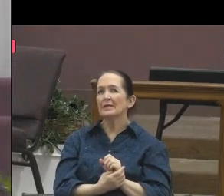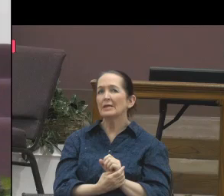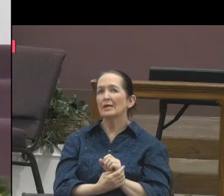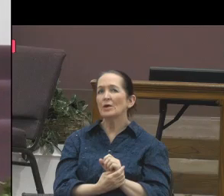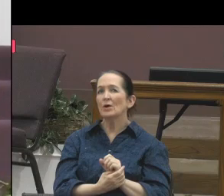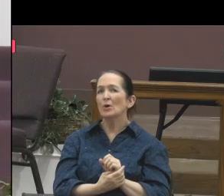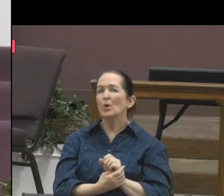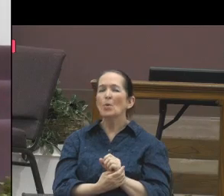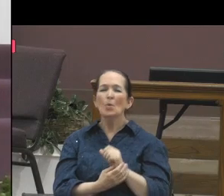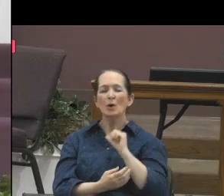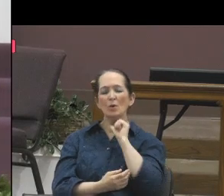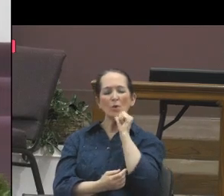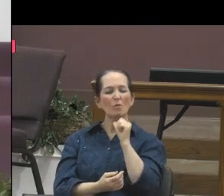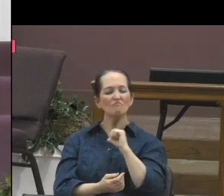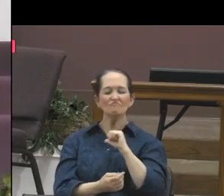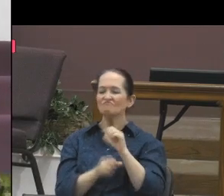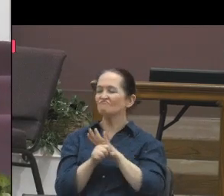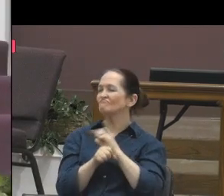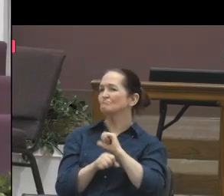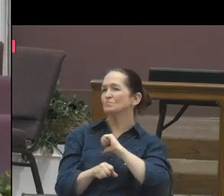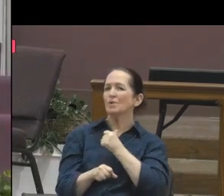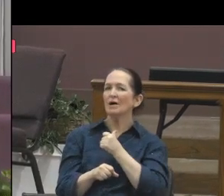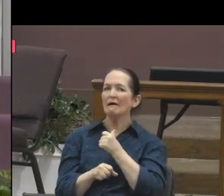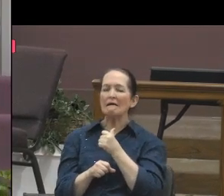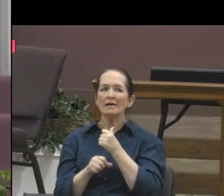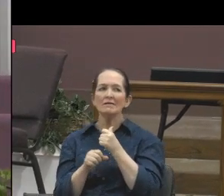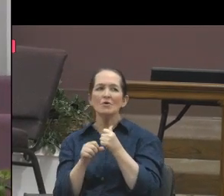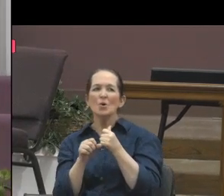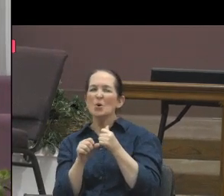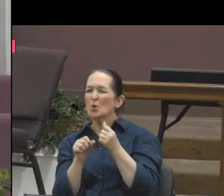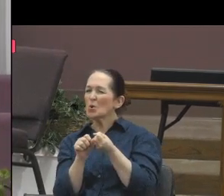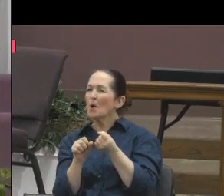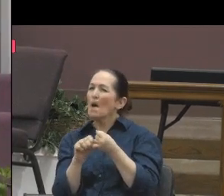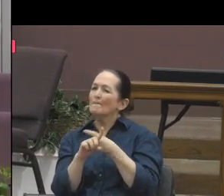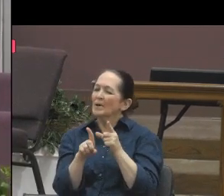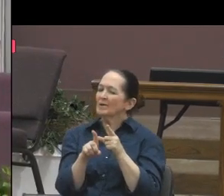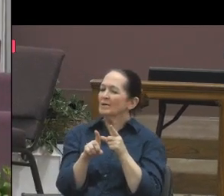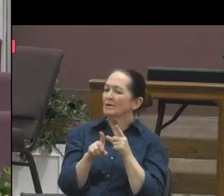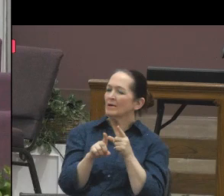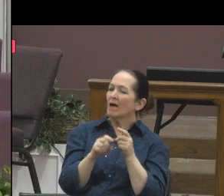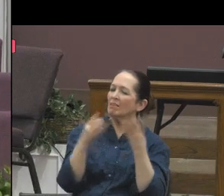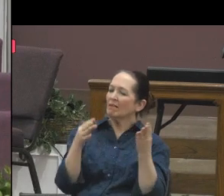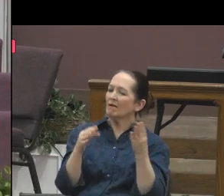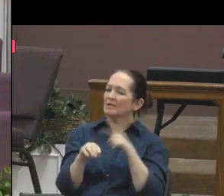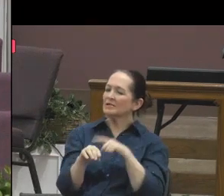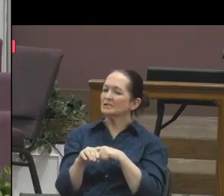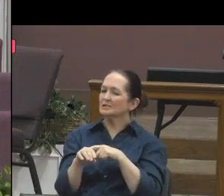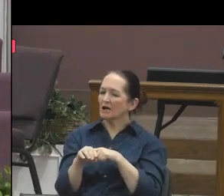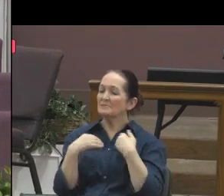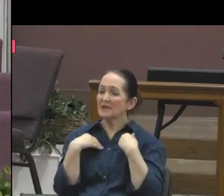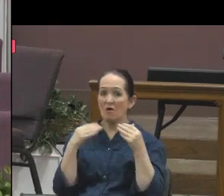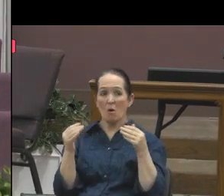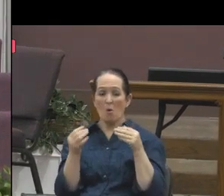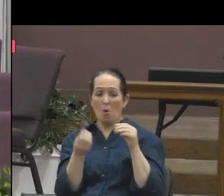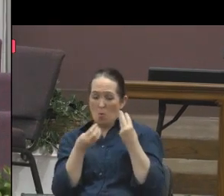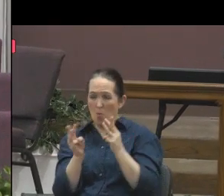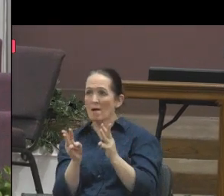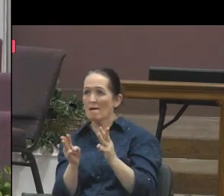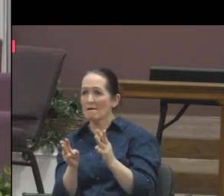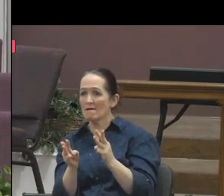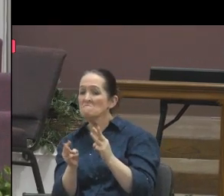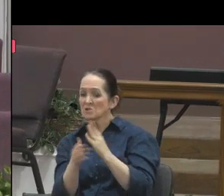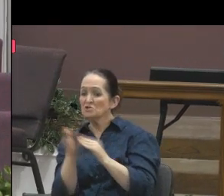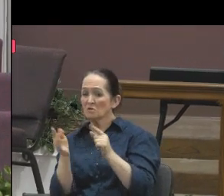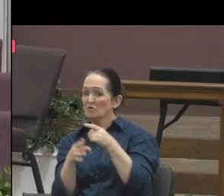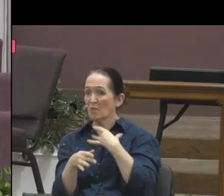it wasn't that we were arrogant or anything else, but a lot of times we took this approach, and some of you enjoyed it. You know,